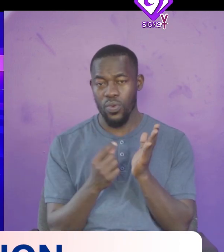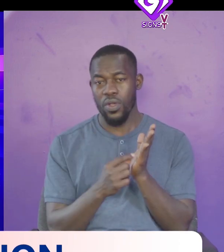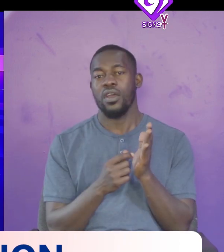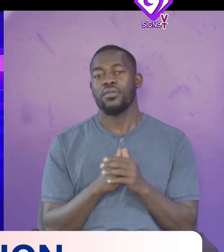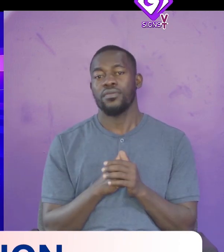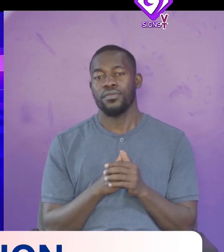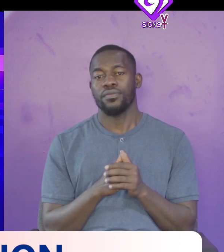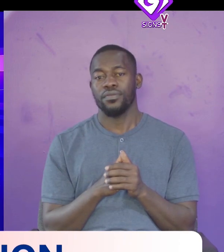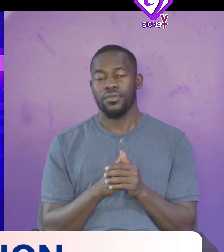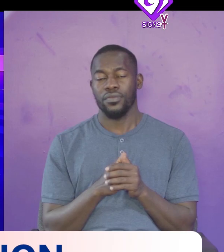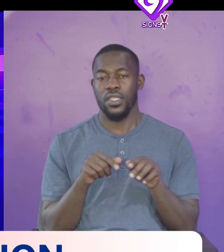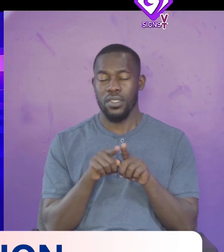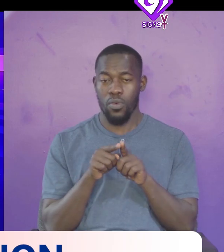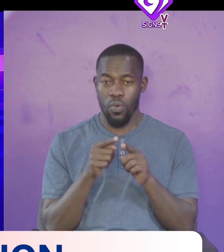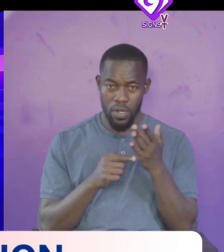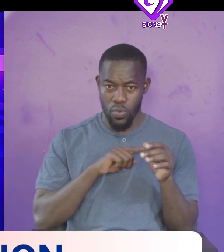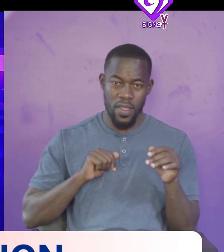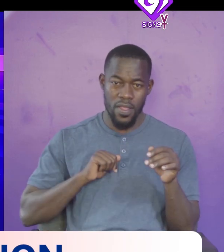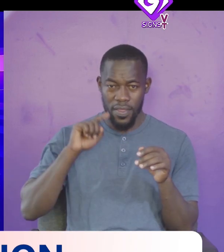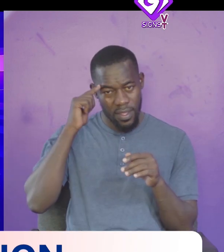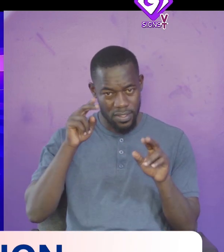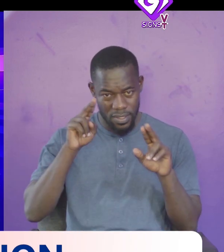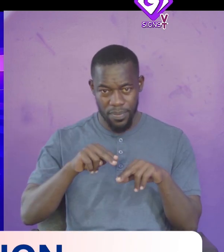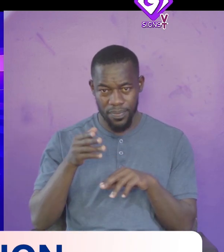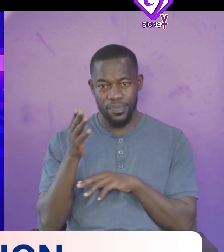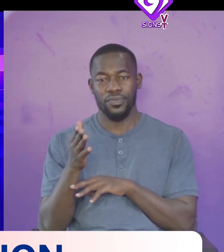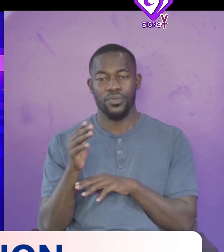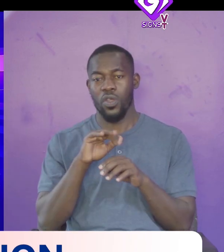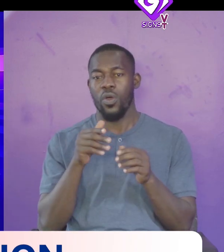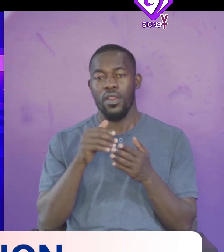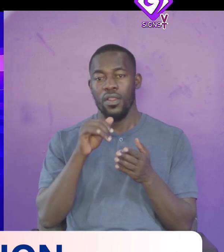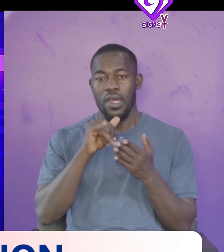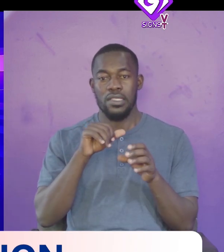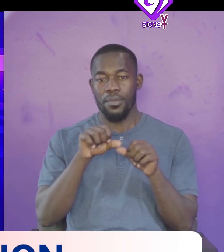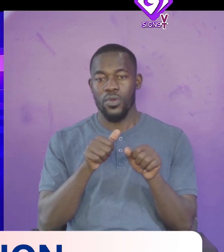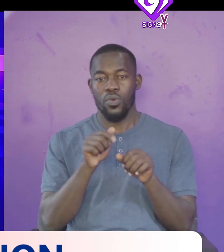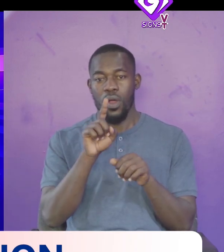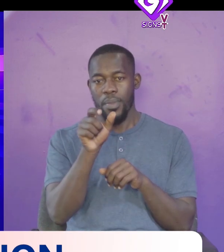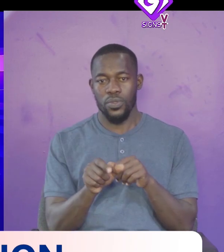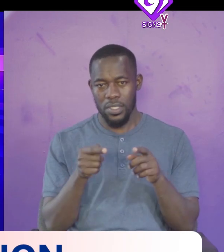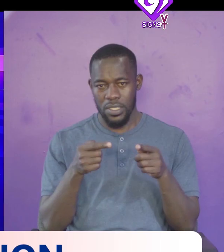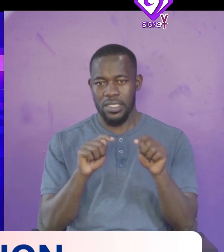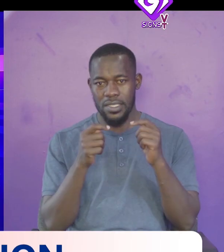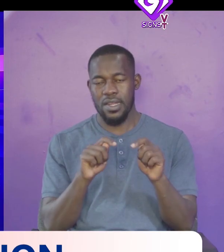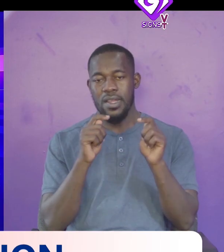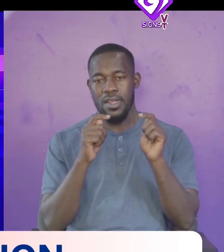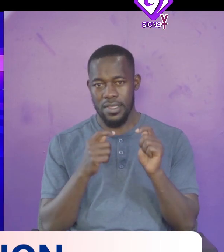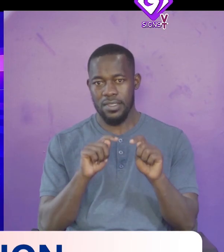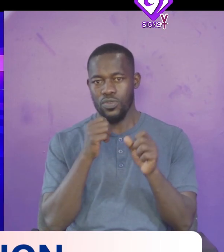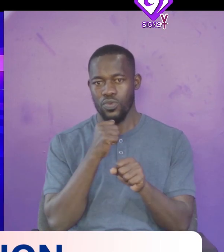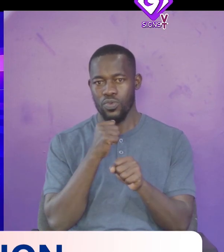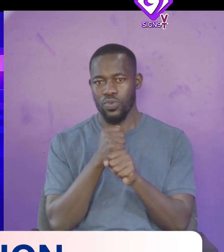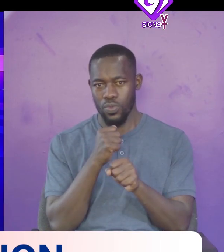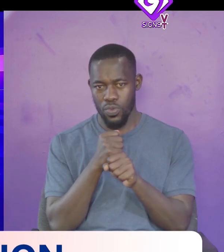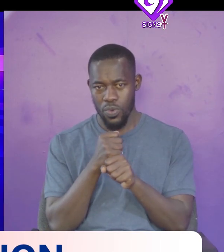we think is happening, those things are about somebody trying to do succession and using